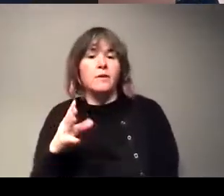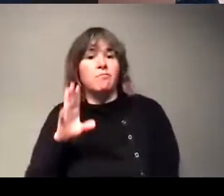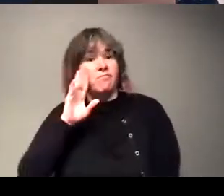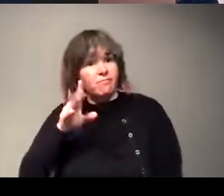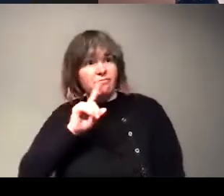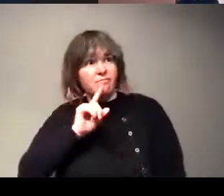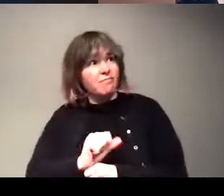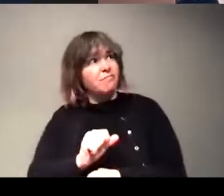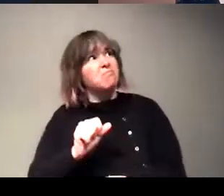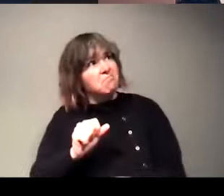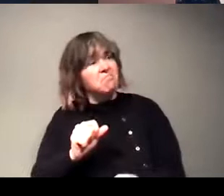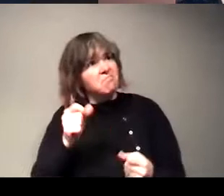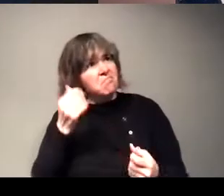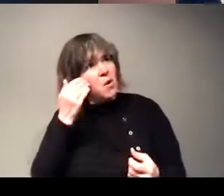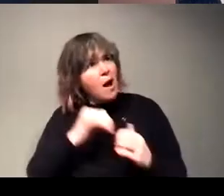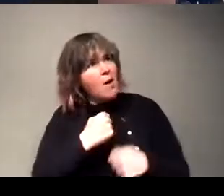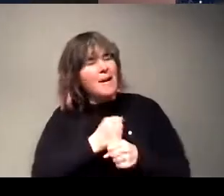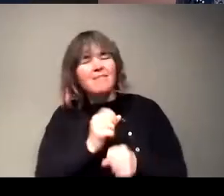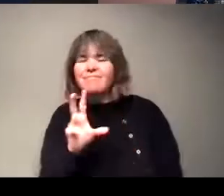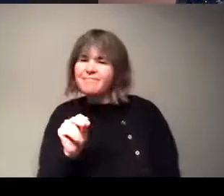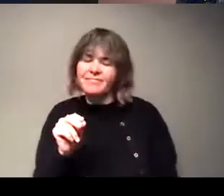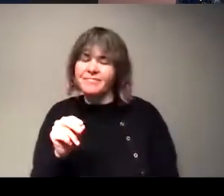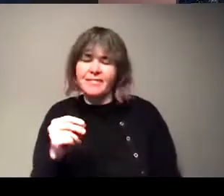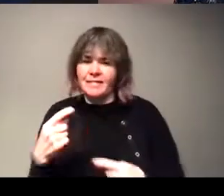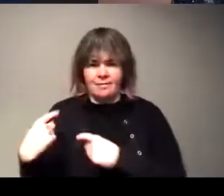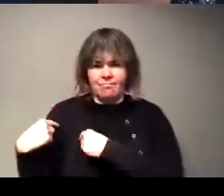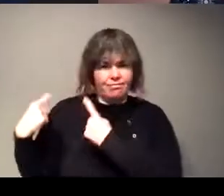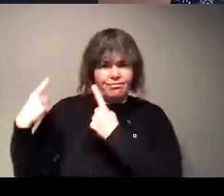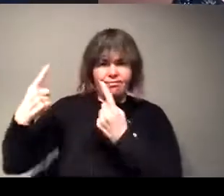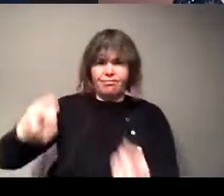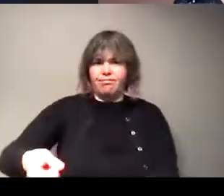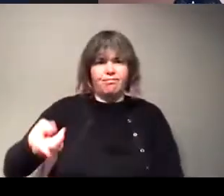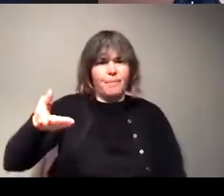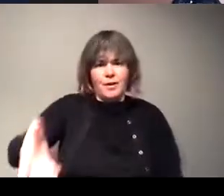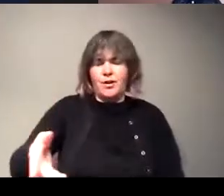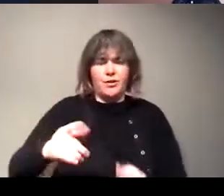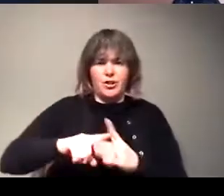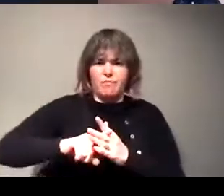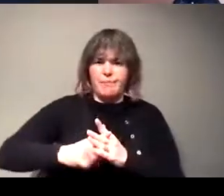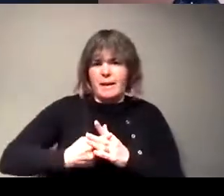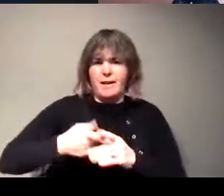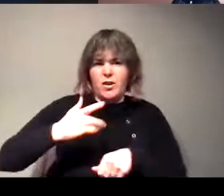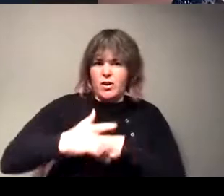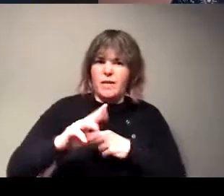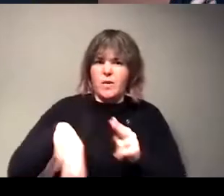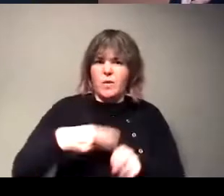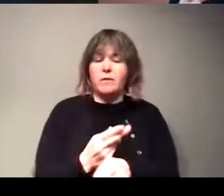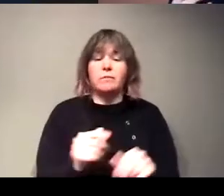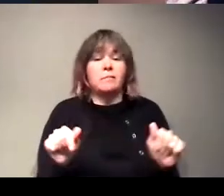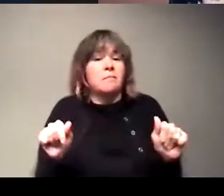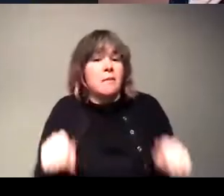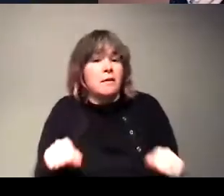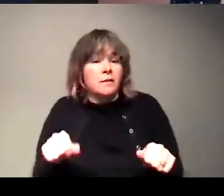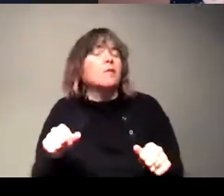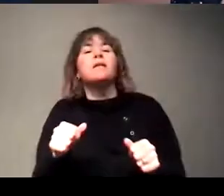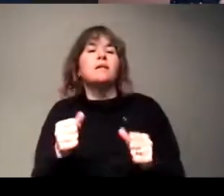formed. We think that they've been around since super early in the universe. So it's possible that it could be like a bunch